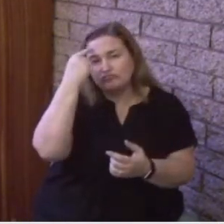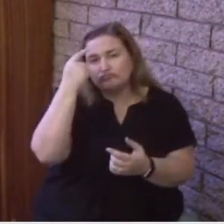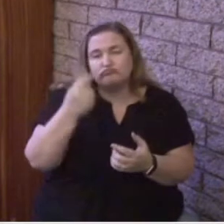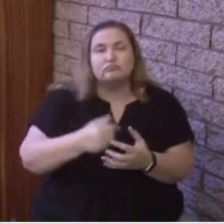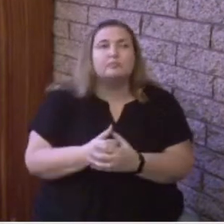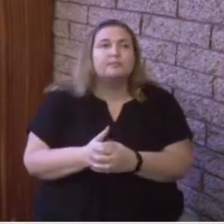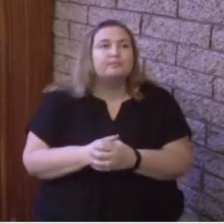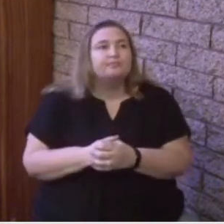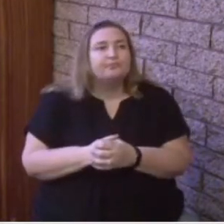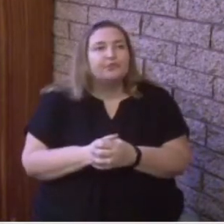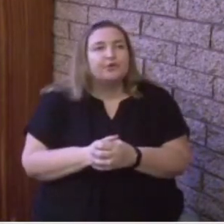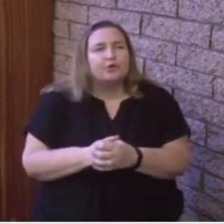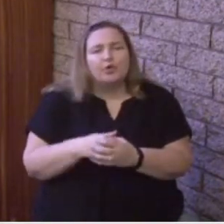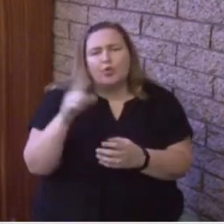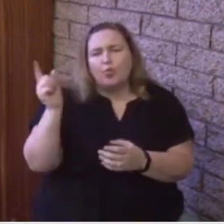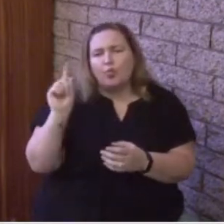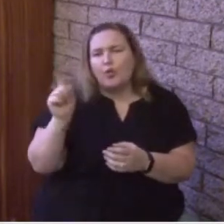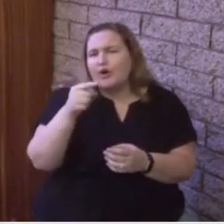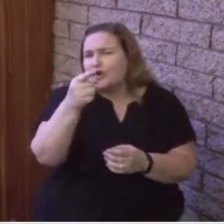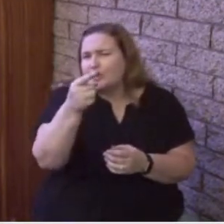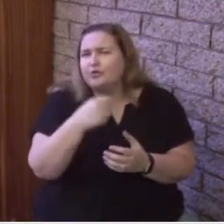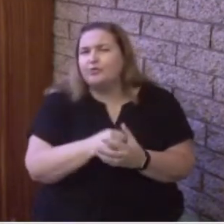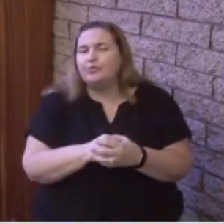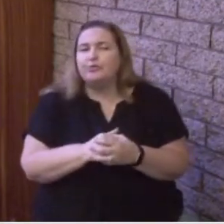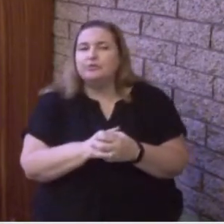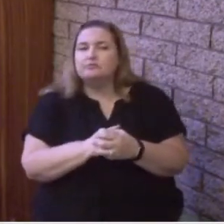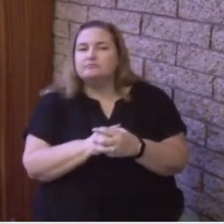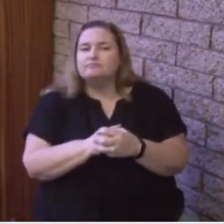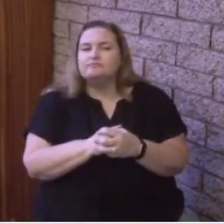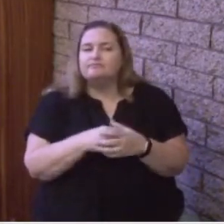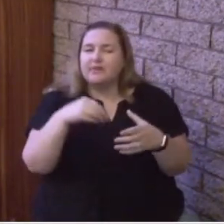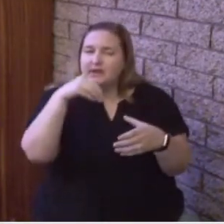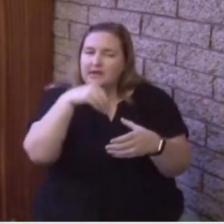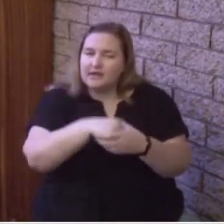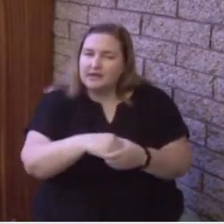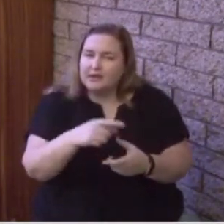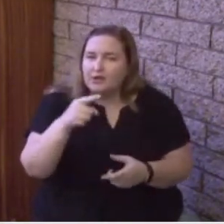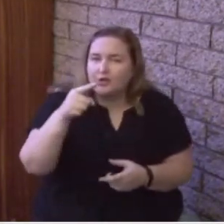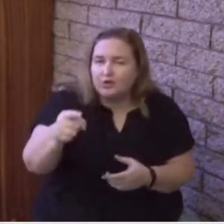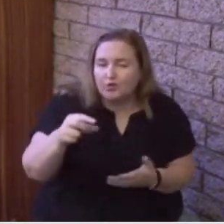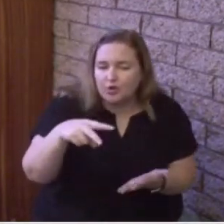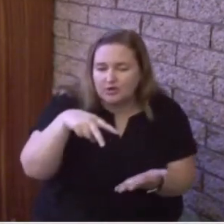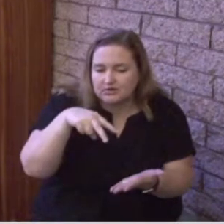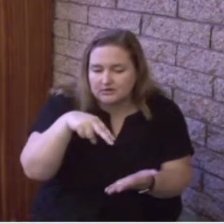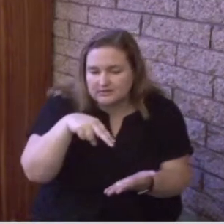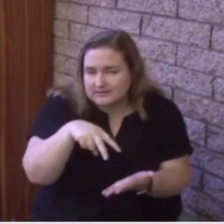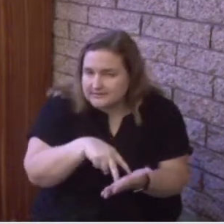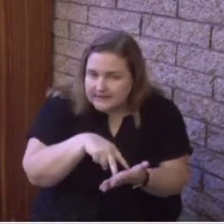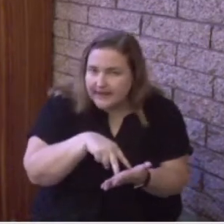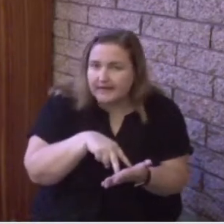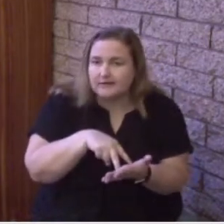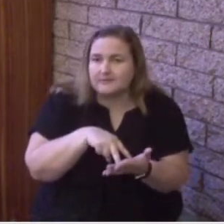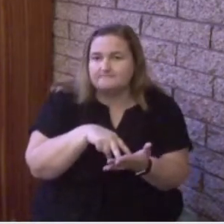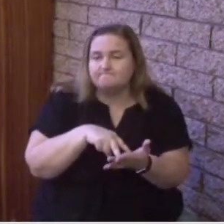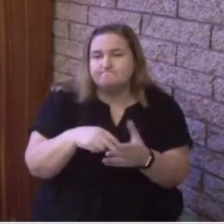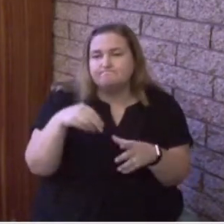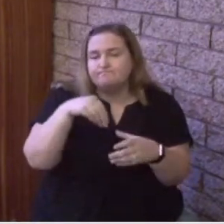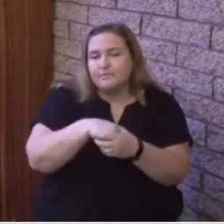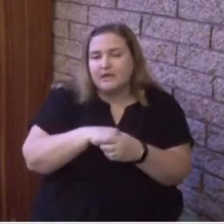to unpack this, where are you in your stand? Where are you in your walk?